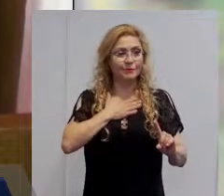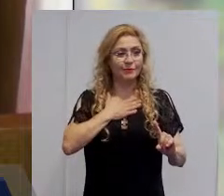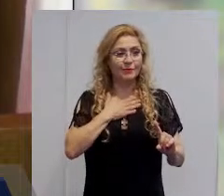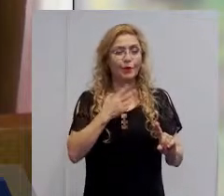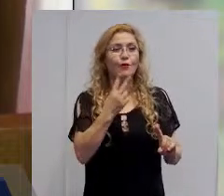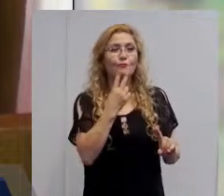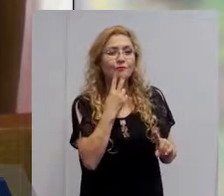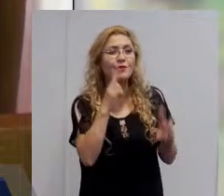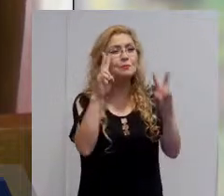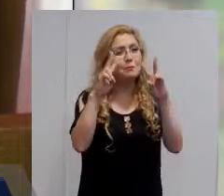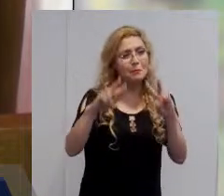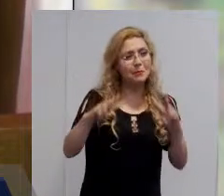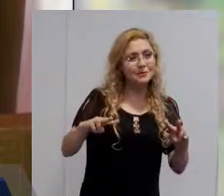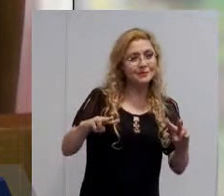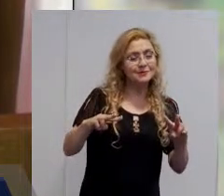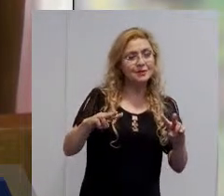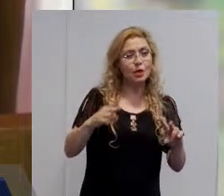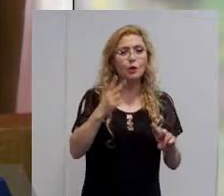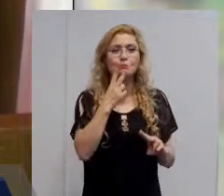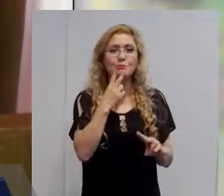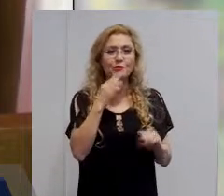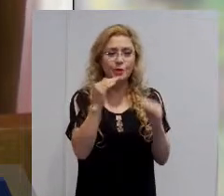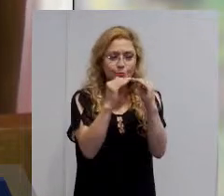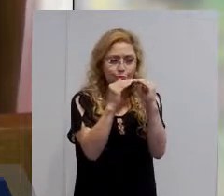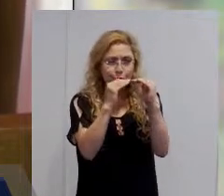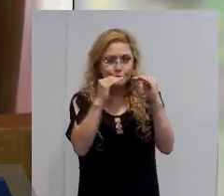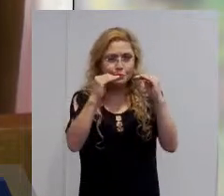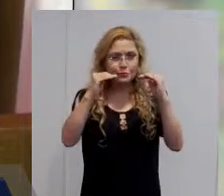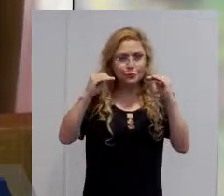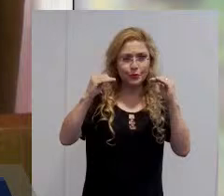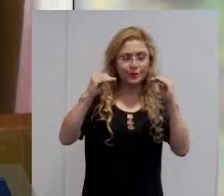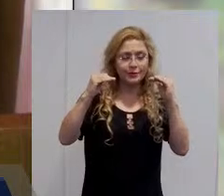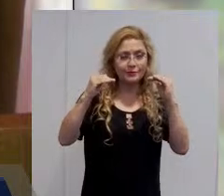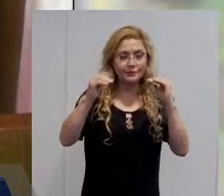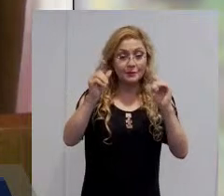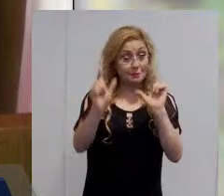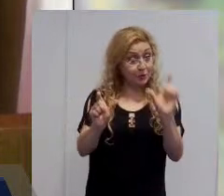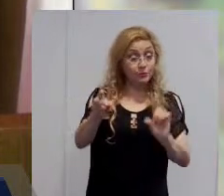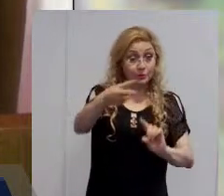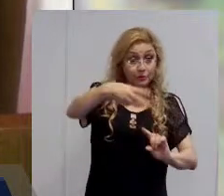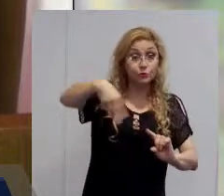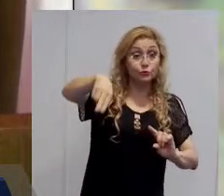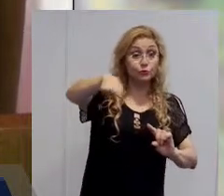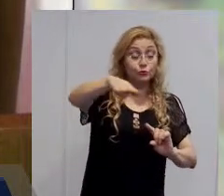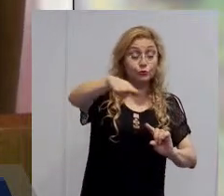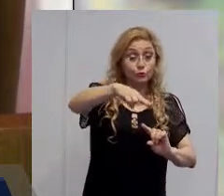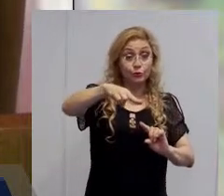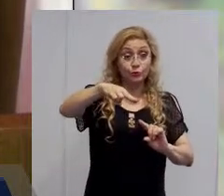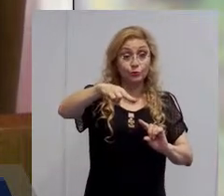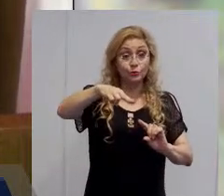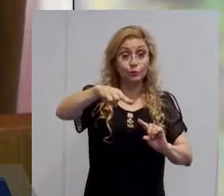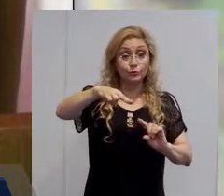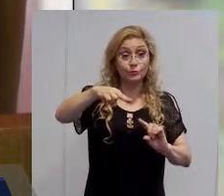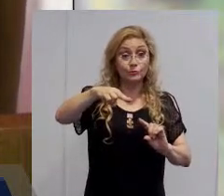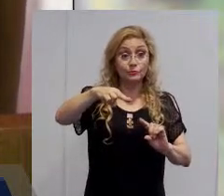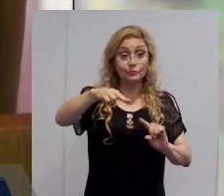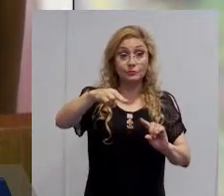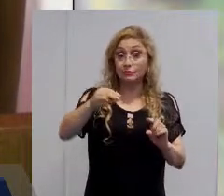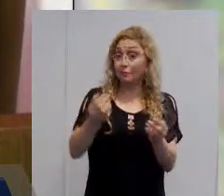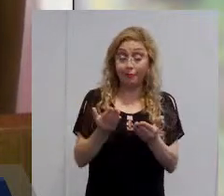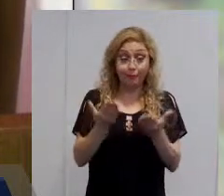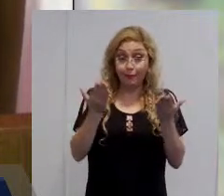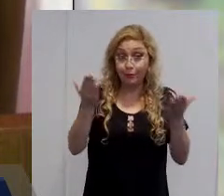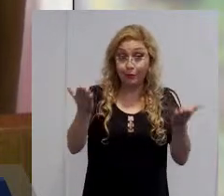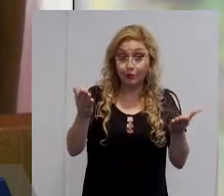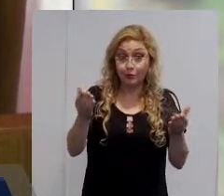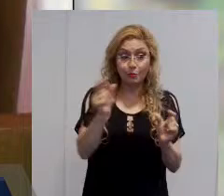have ownership of what we do. Our goal is to live in peace, to live in balance. we are individuals